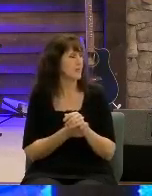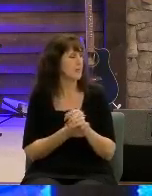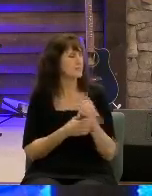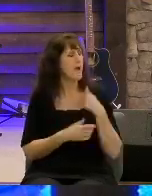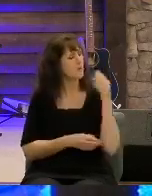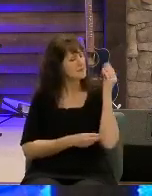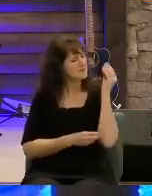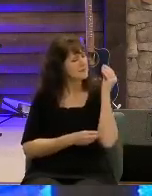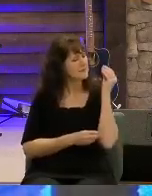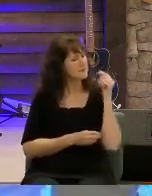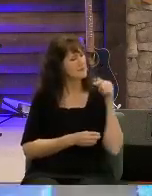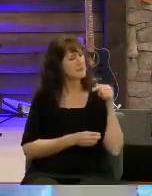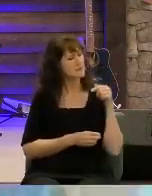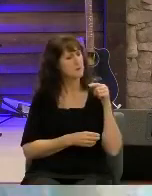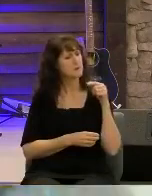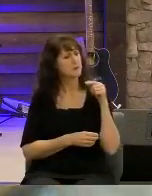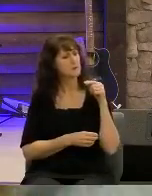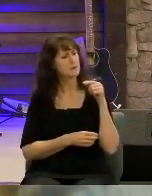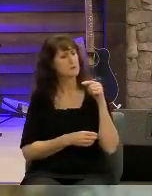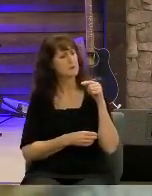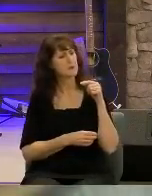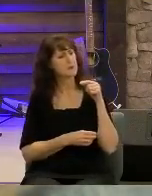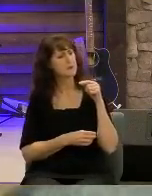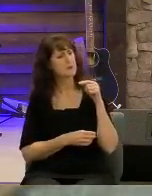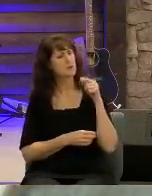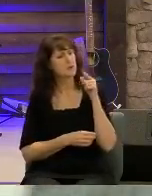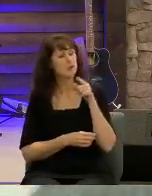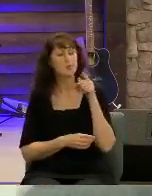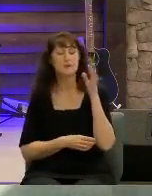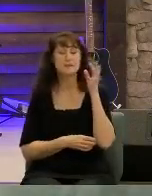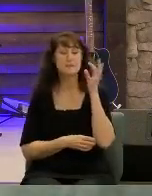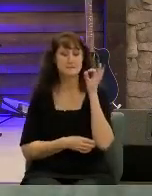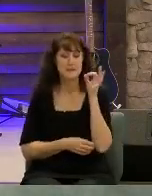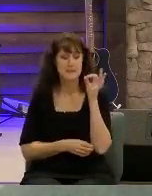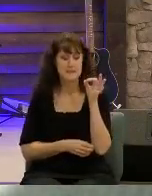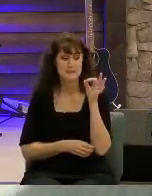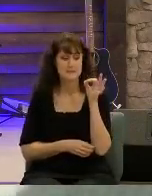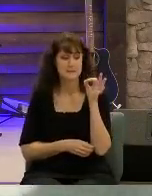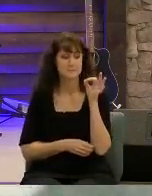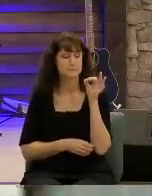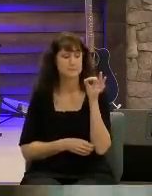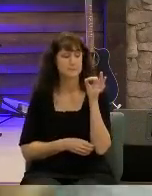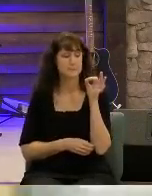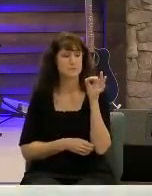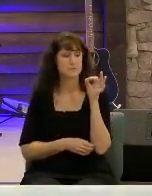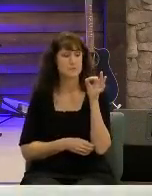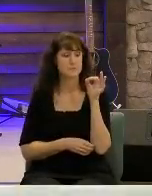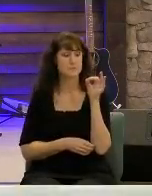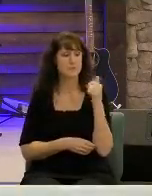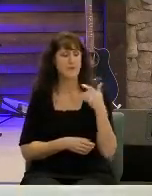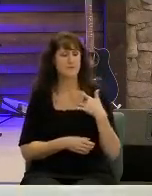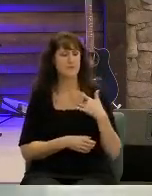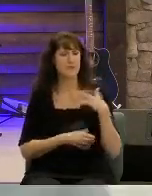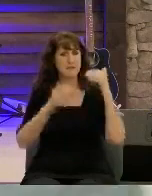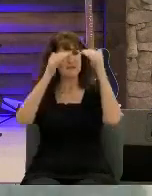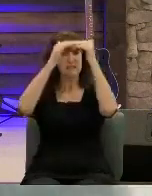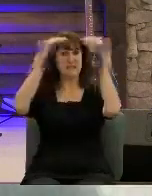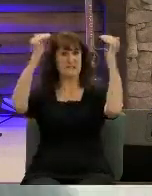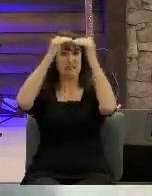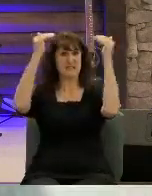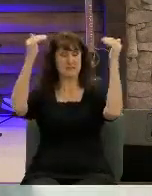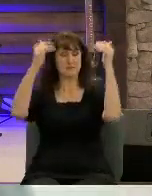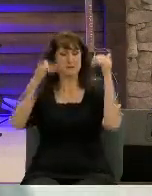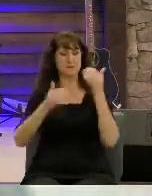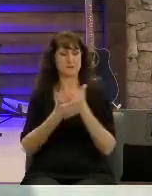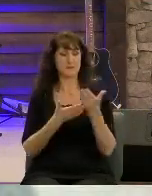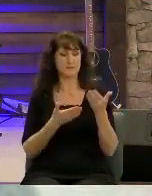were speaking that, you know, the word, I knew earlier when I said something about sealing, I felt that it was